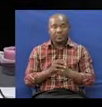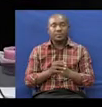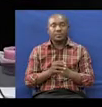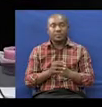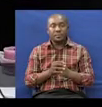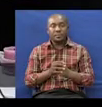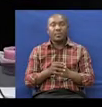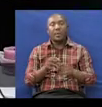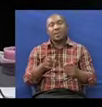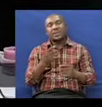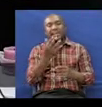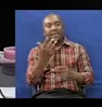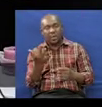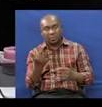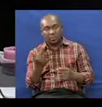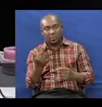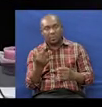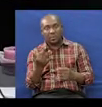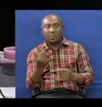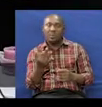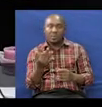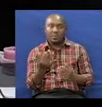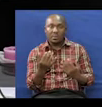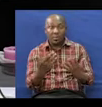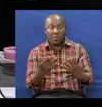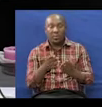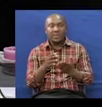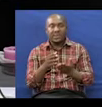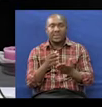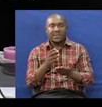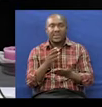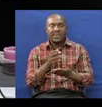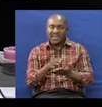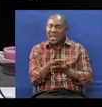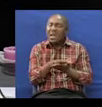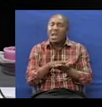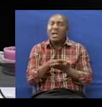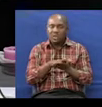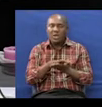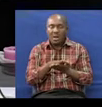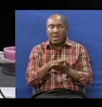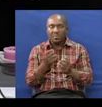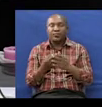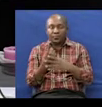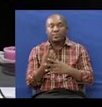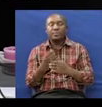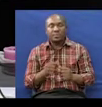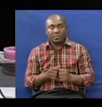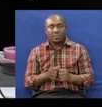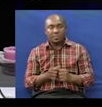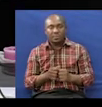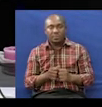is the type of heat source which is naturally occurring. Type of heat source which